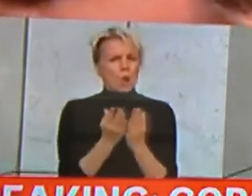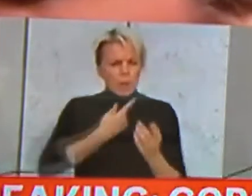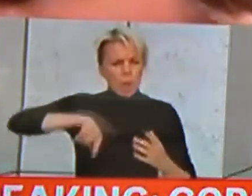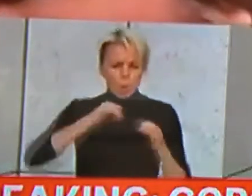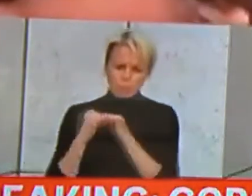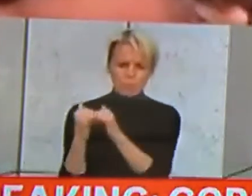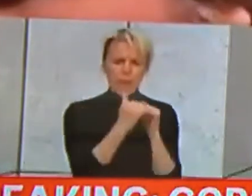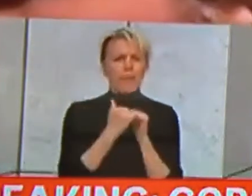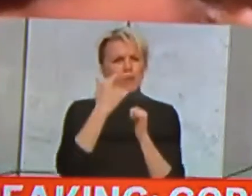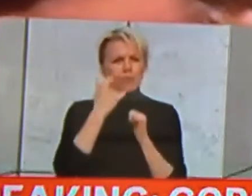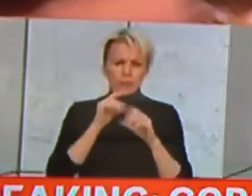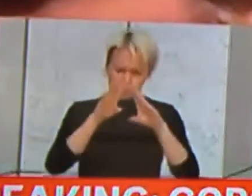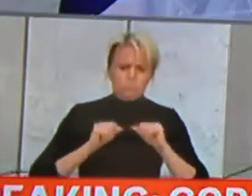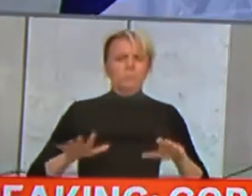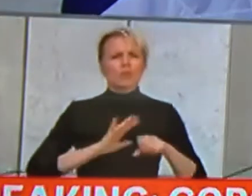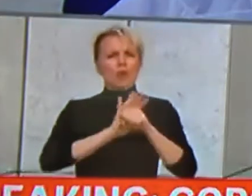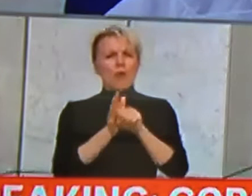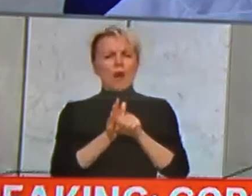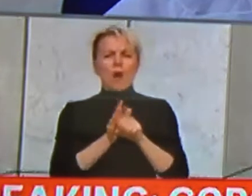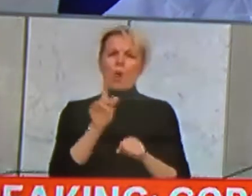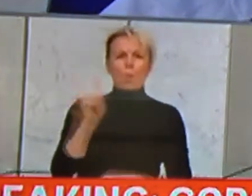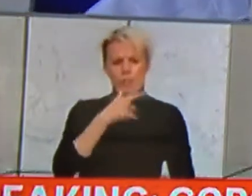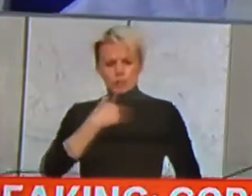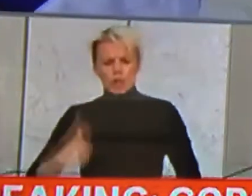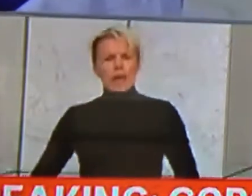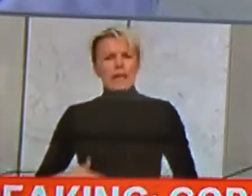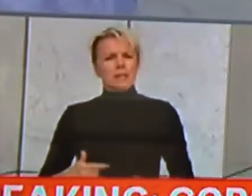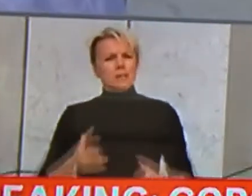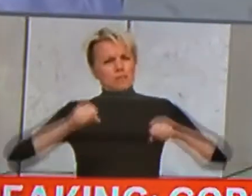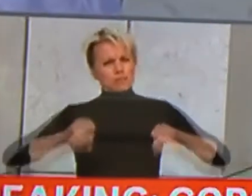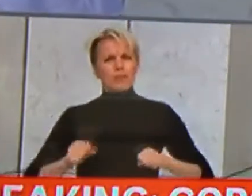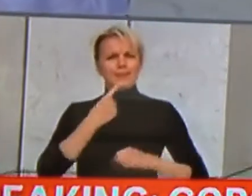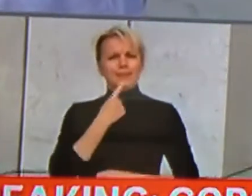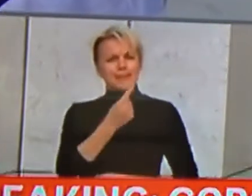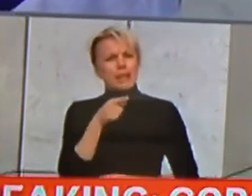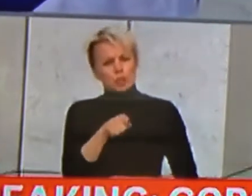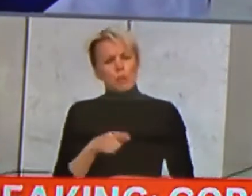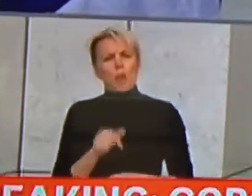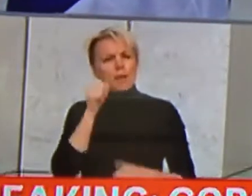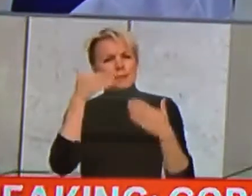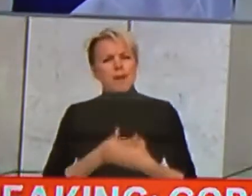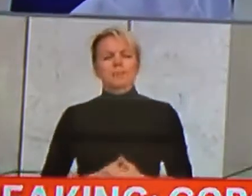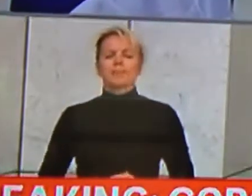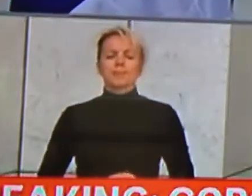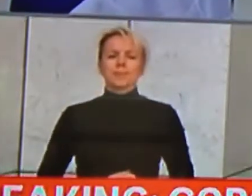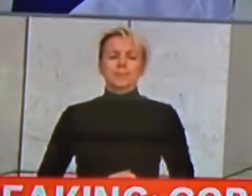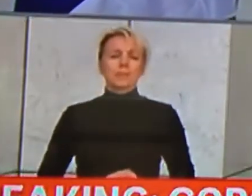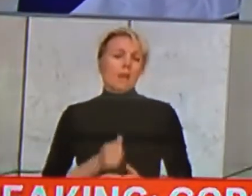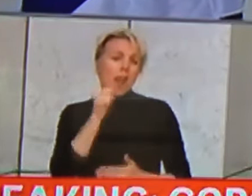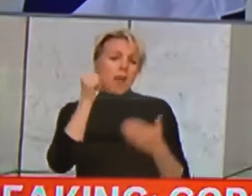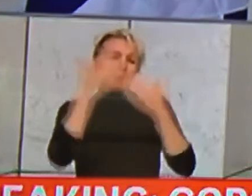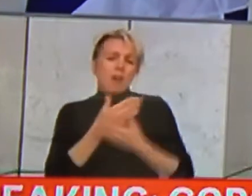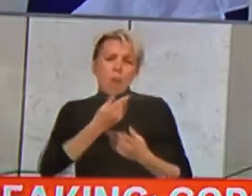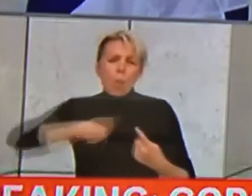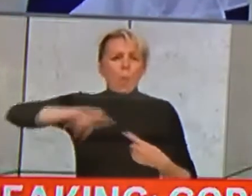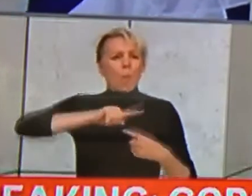from the Chinese president? Well, all leaders last night set out what they were doing to address the